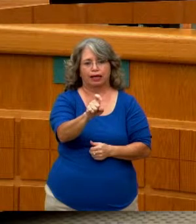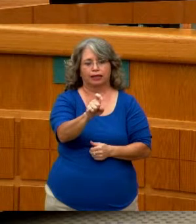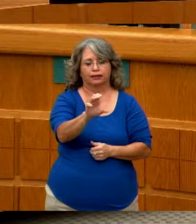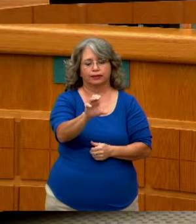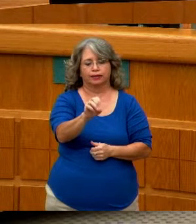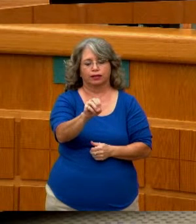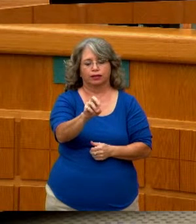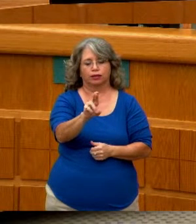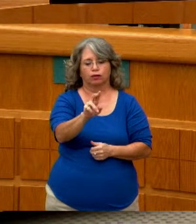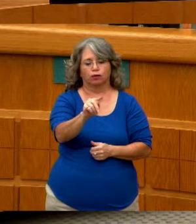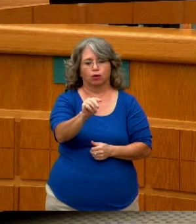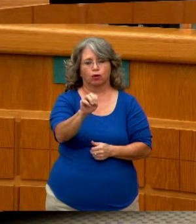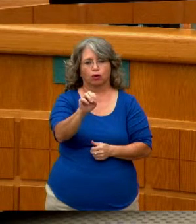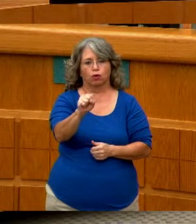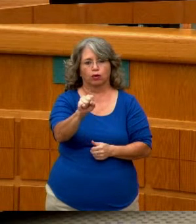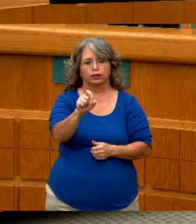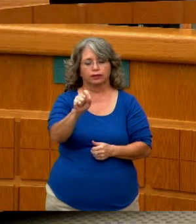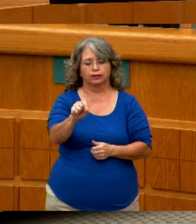It's at